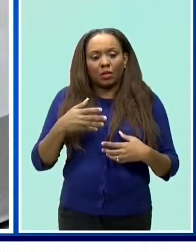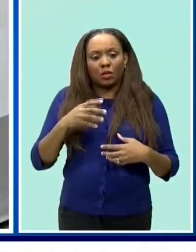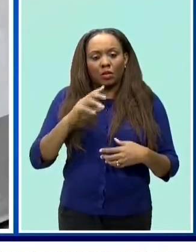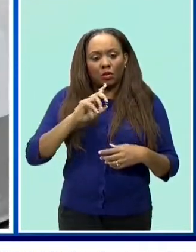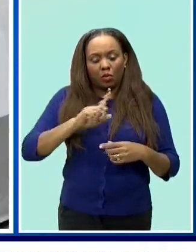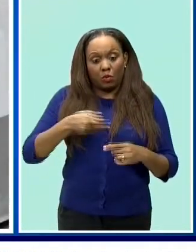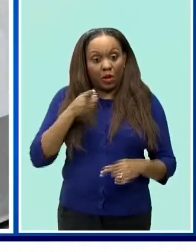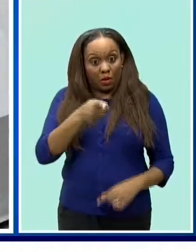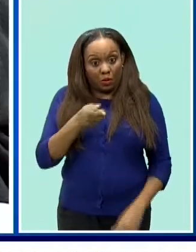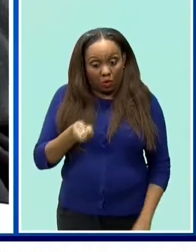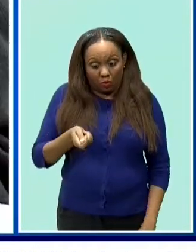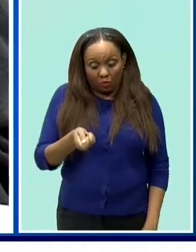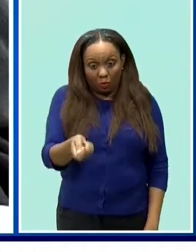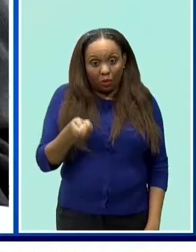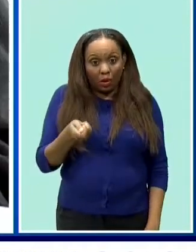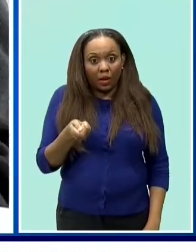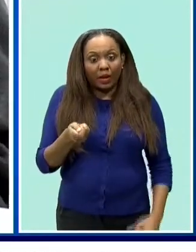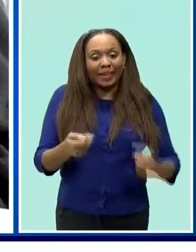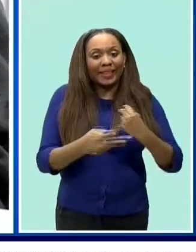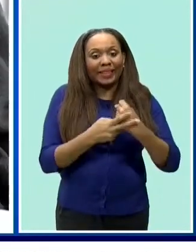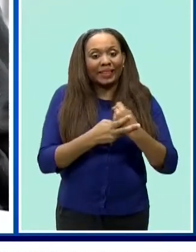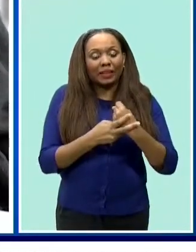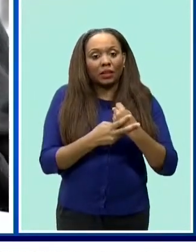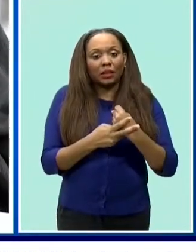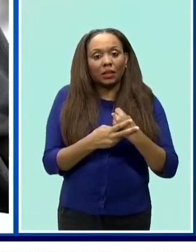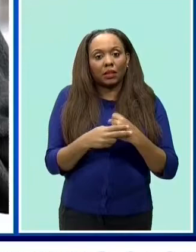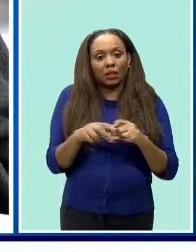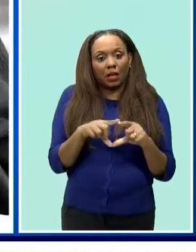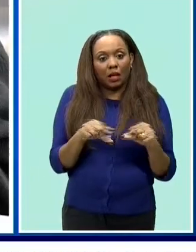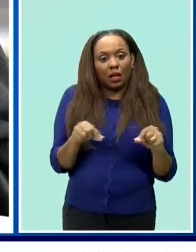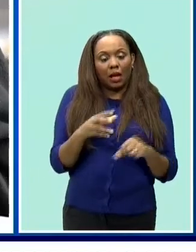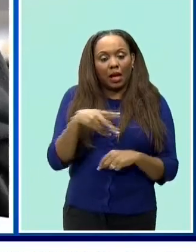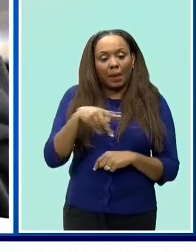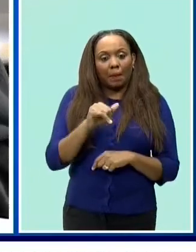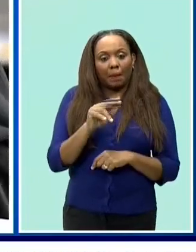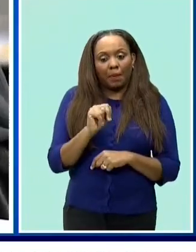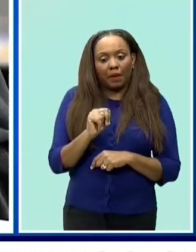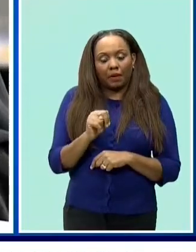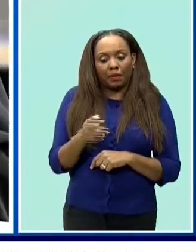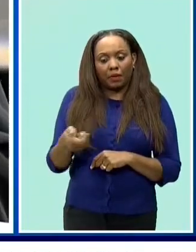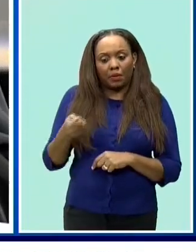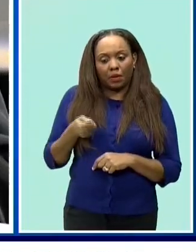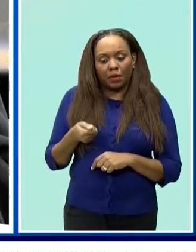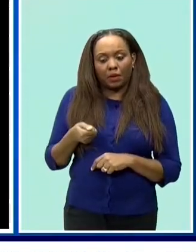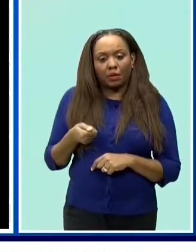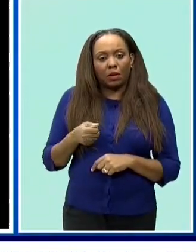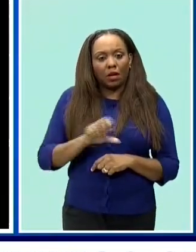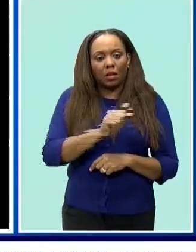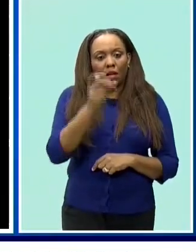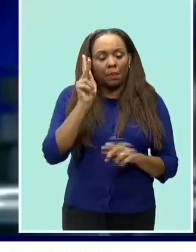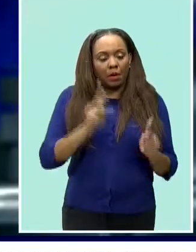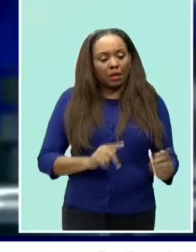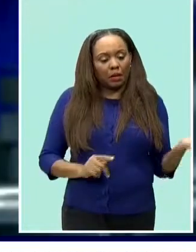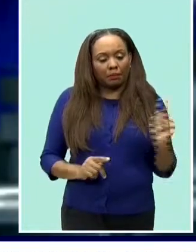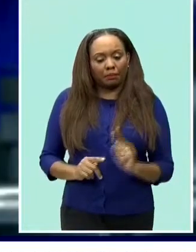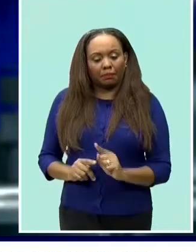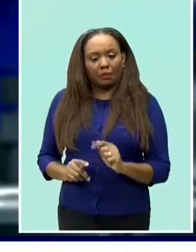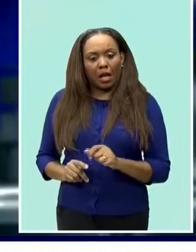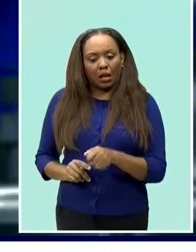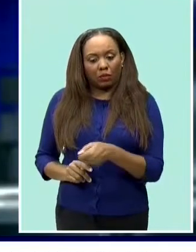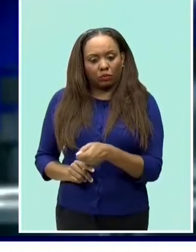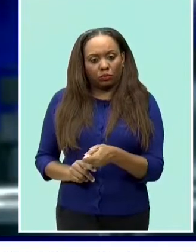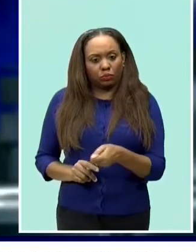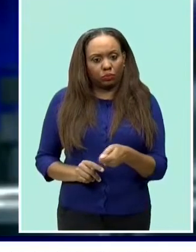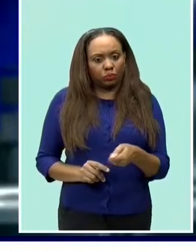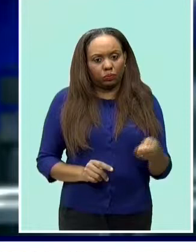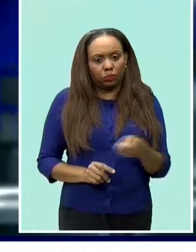user's card number and PIN code, which is then replicated on a counterfeit copy for theft. So I hope that clears it up somewhat,